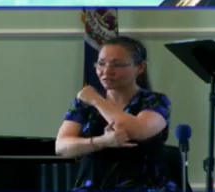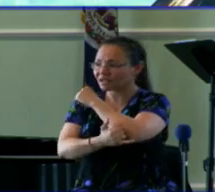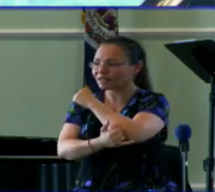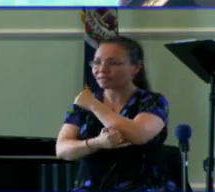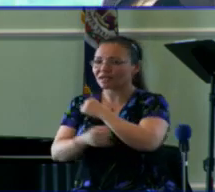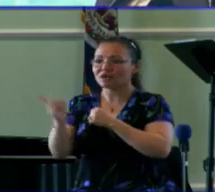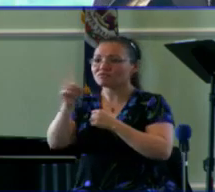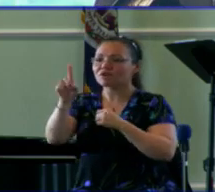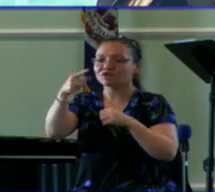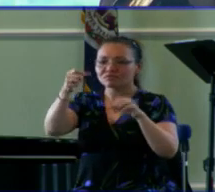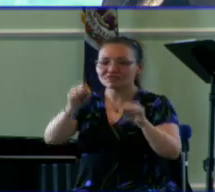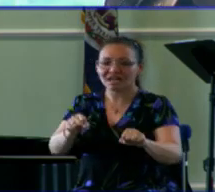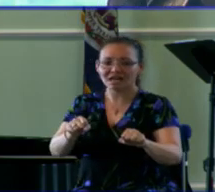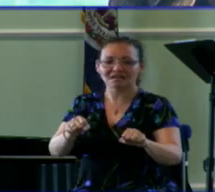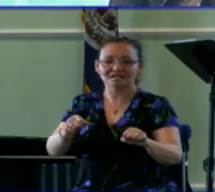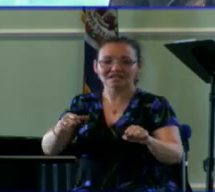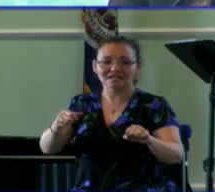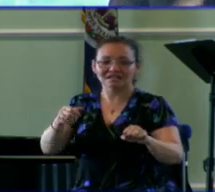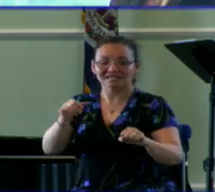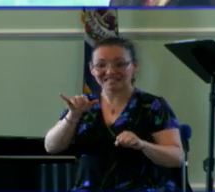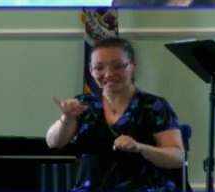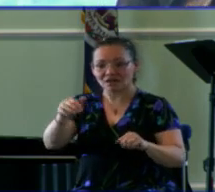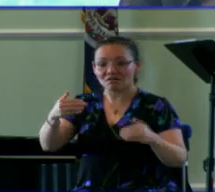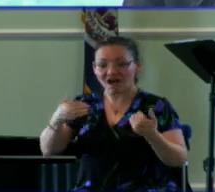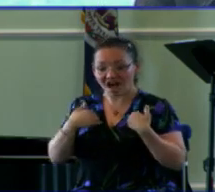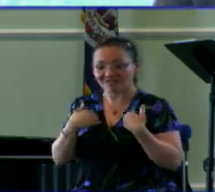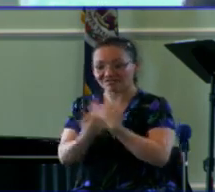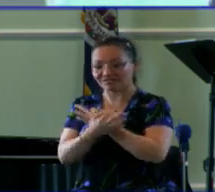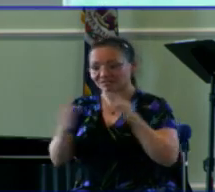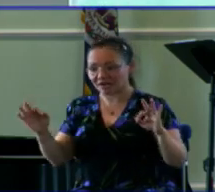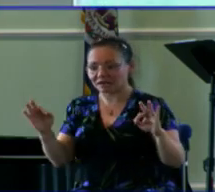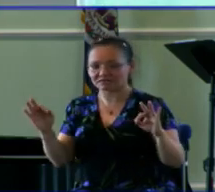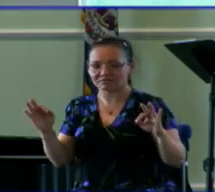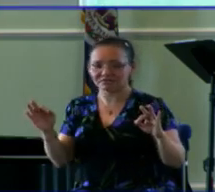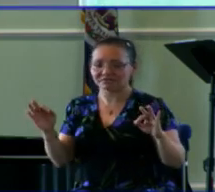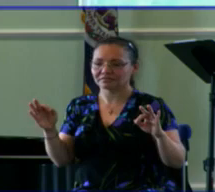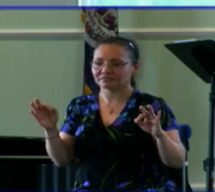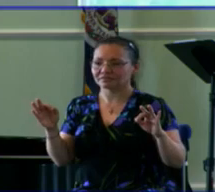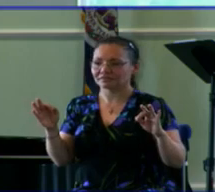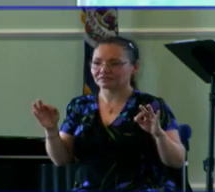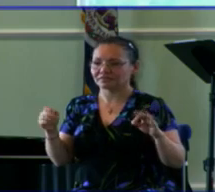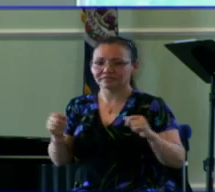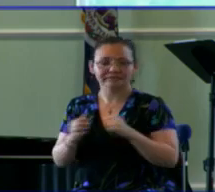What we still have freedom?